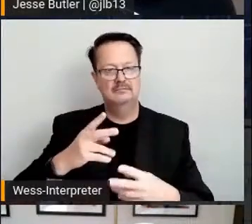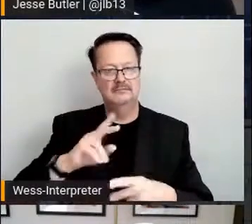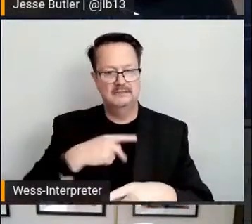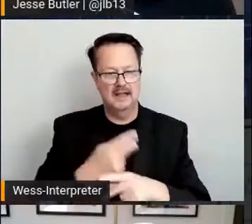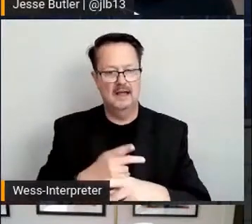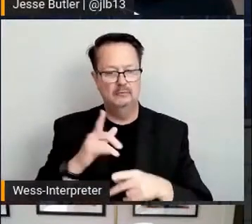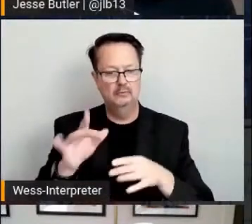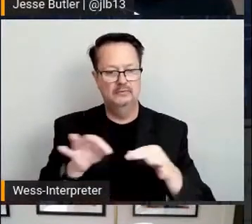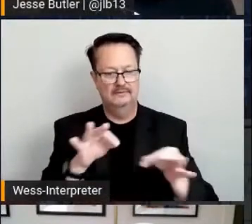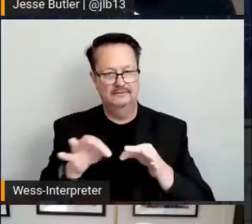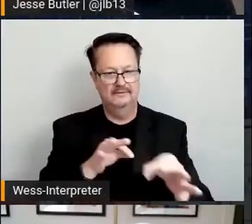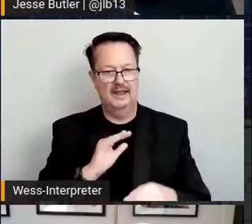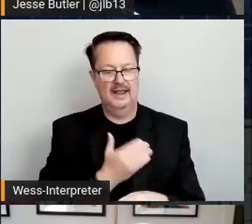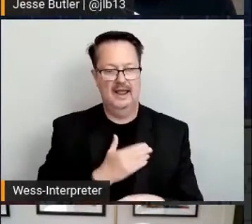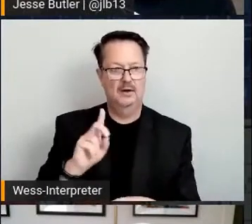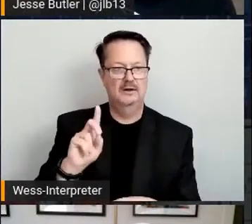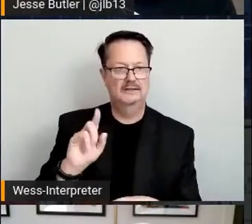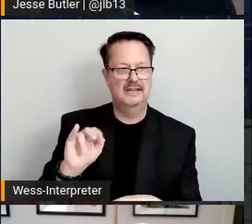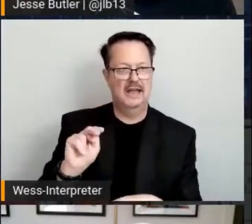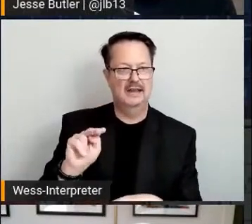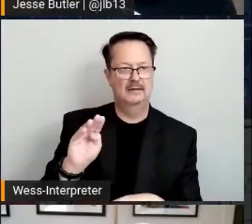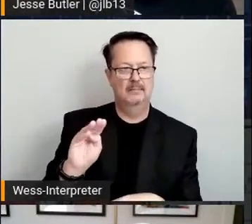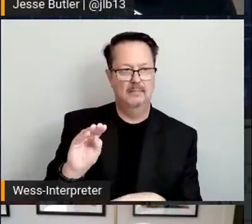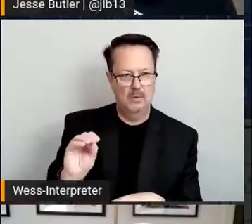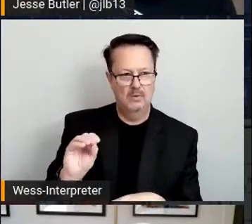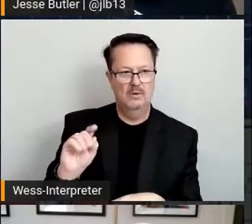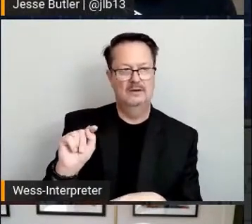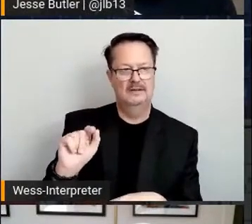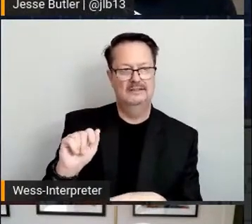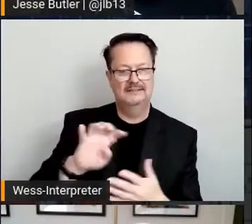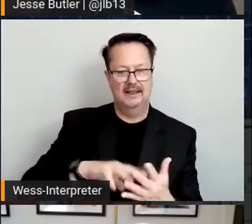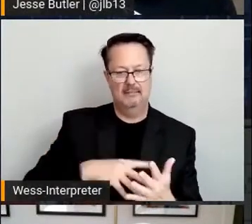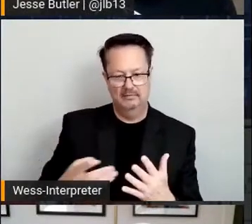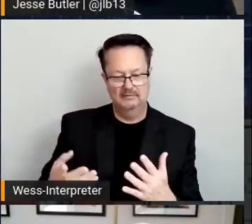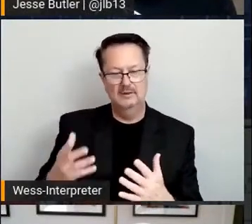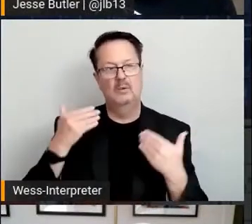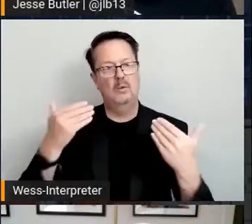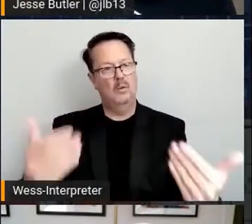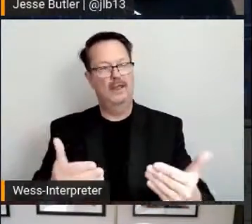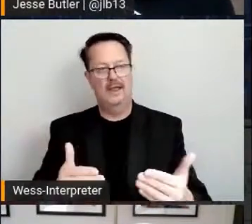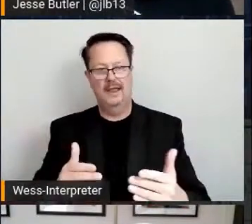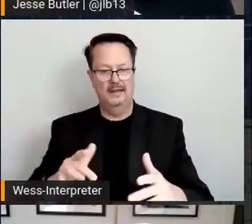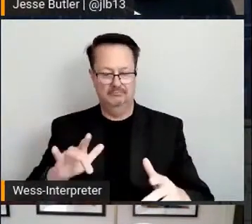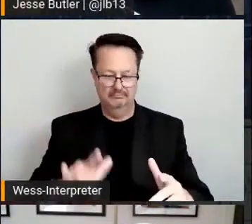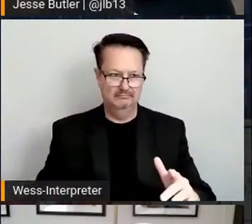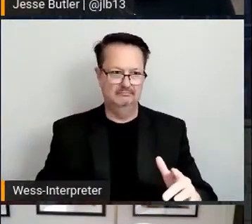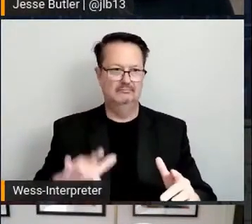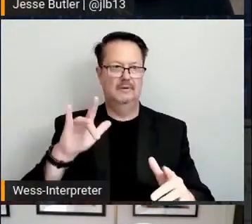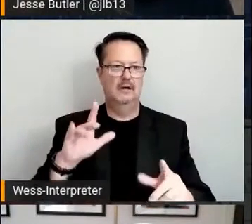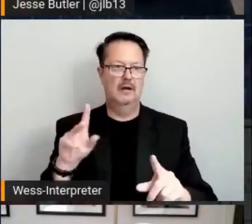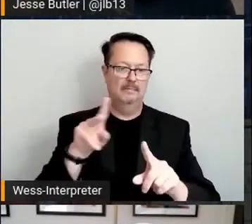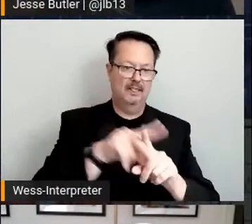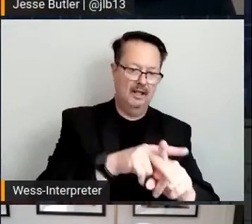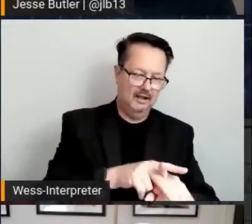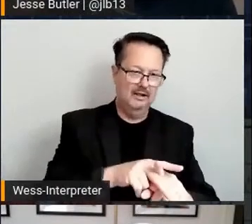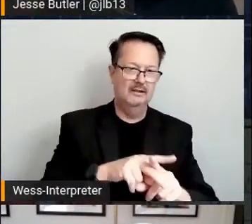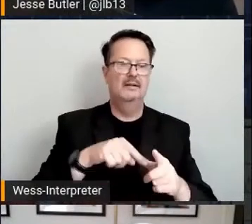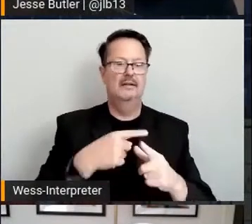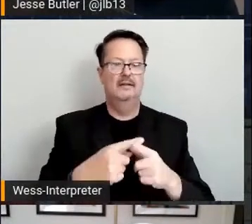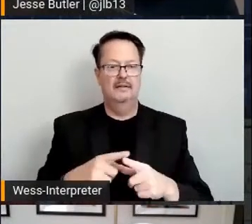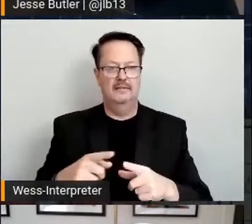our DynamoDB table. Let's go and apply this. Let's do our DynamoDB